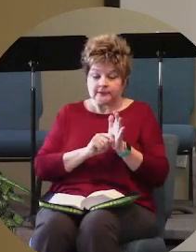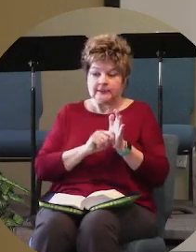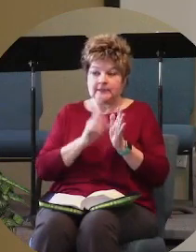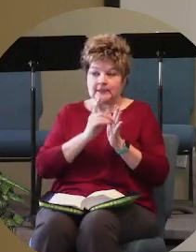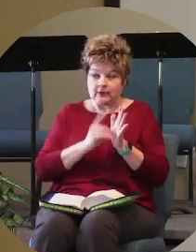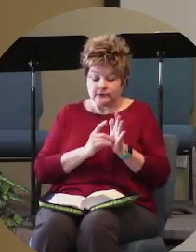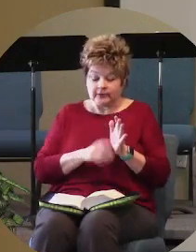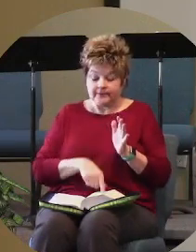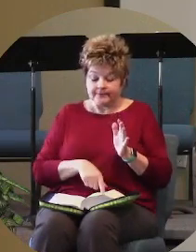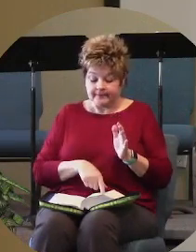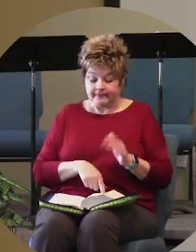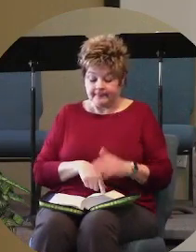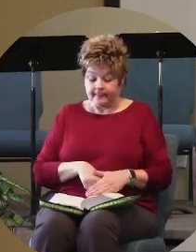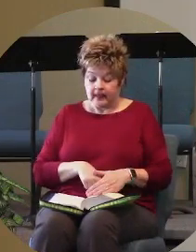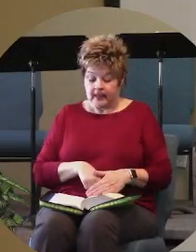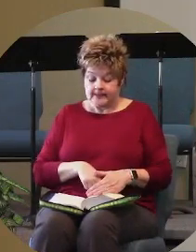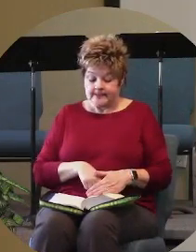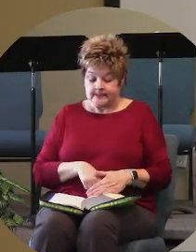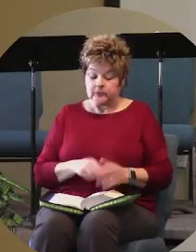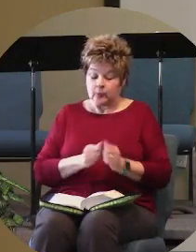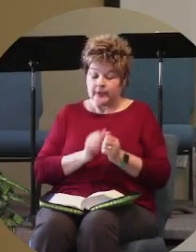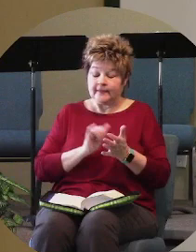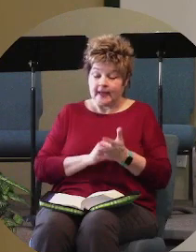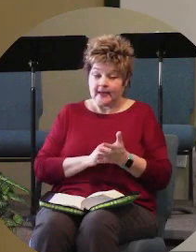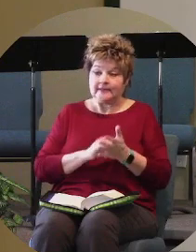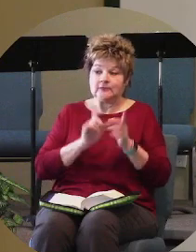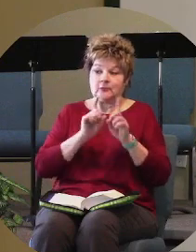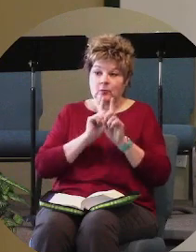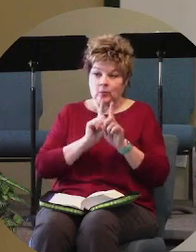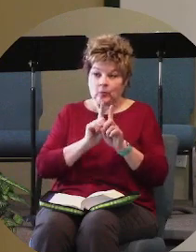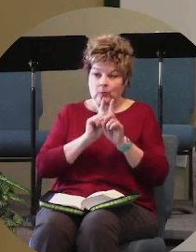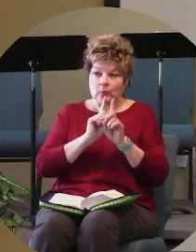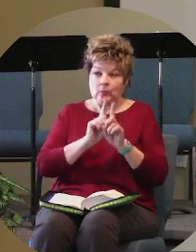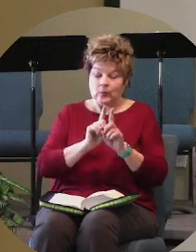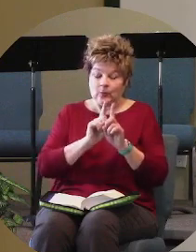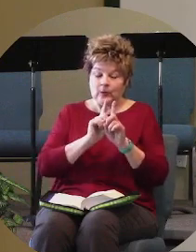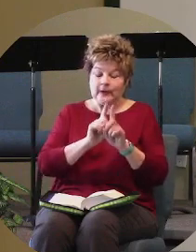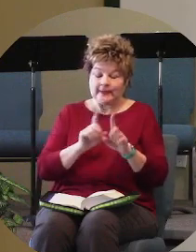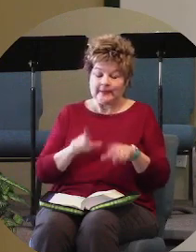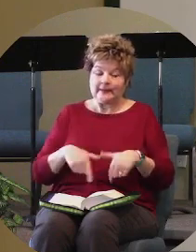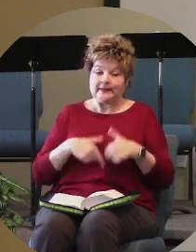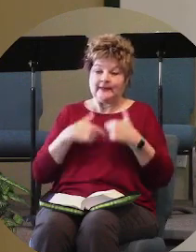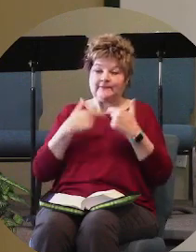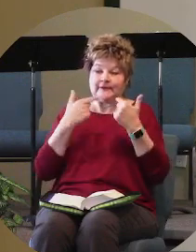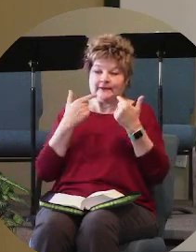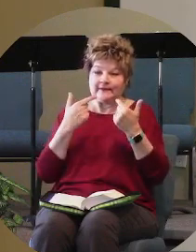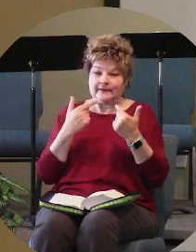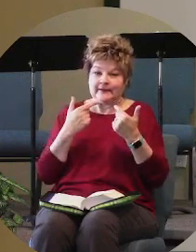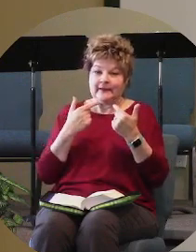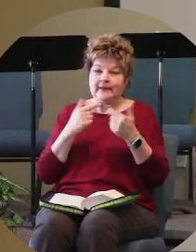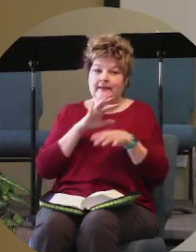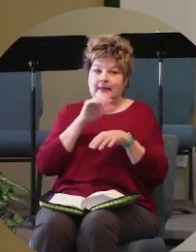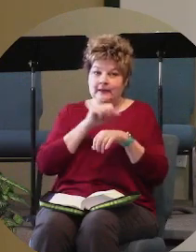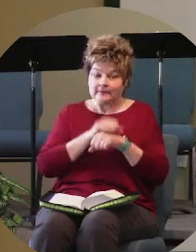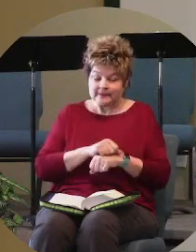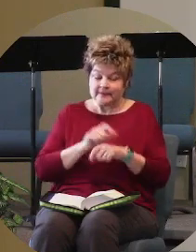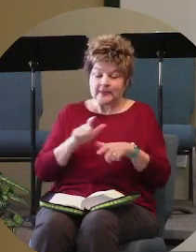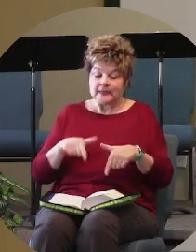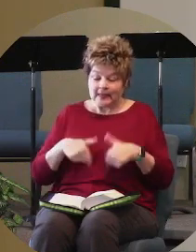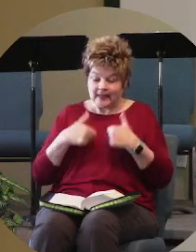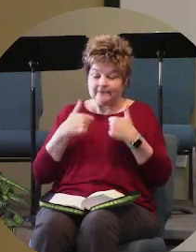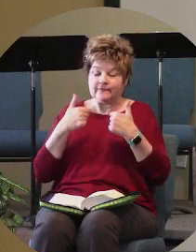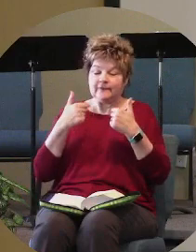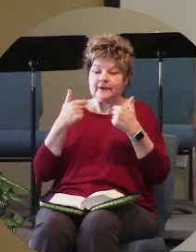the doctrine and the theology comes the walking, comes the living, comes the habitual lifestyle